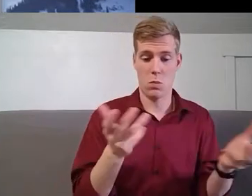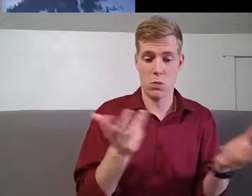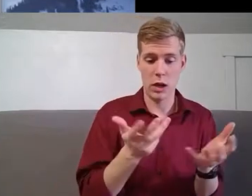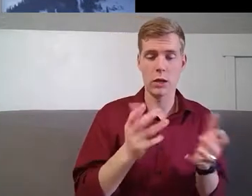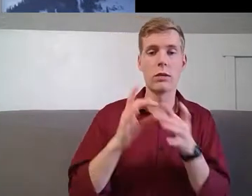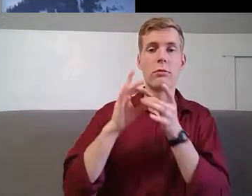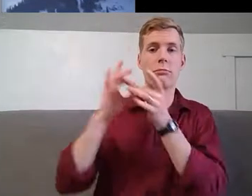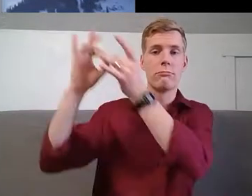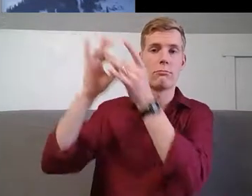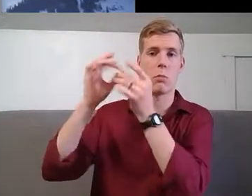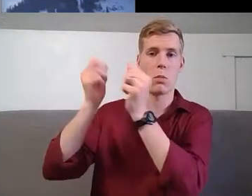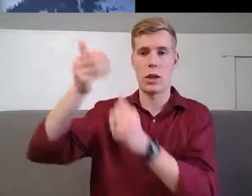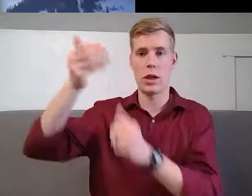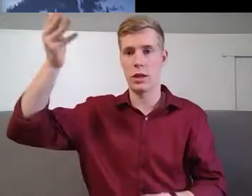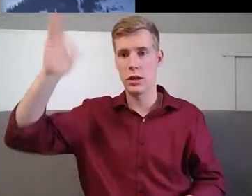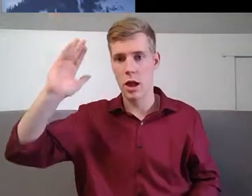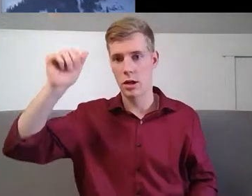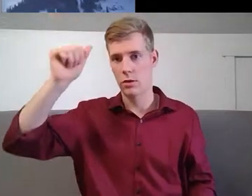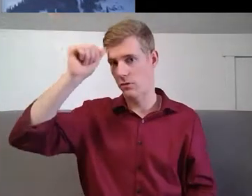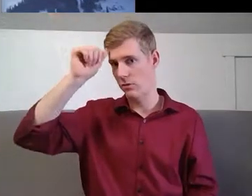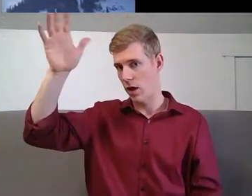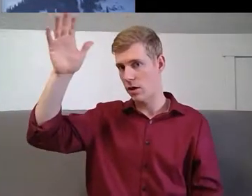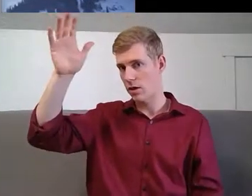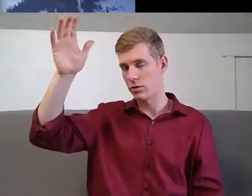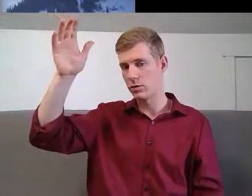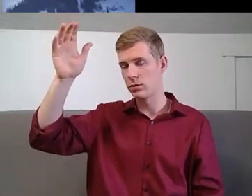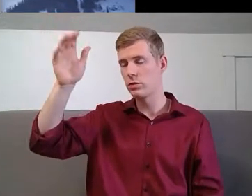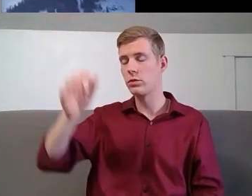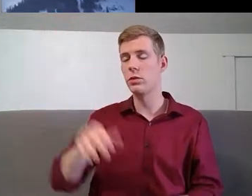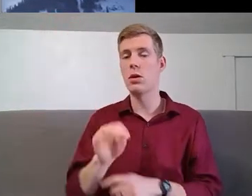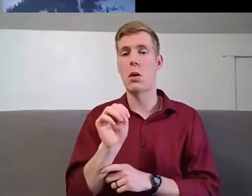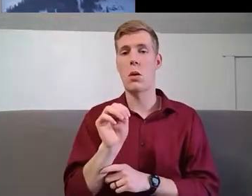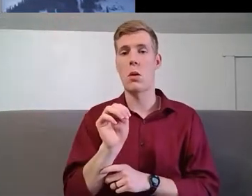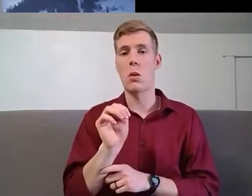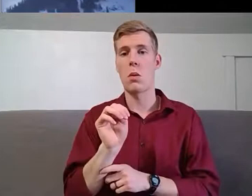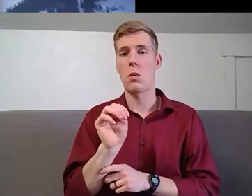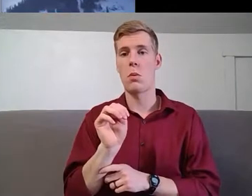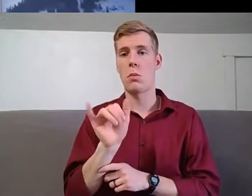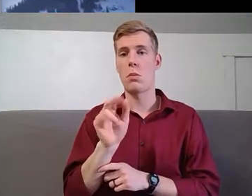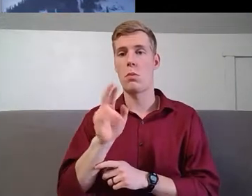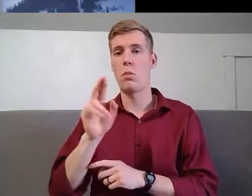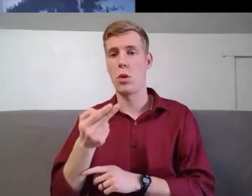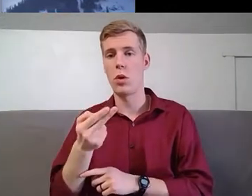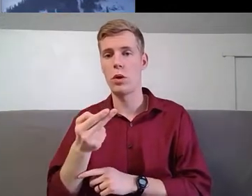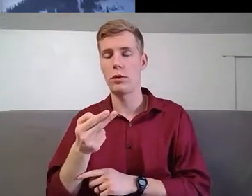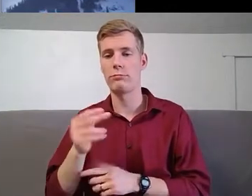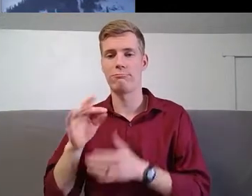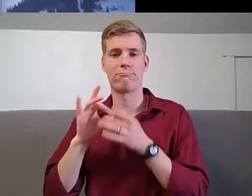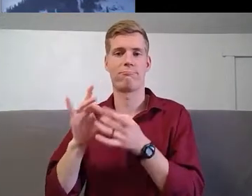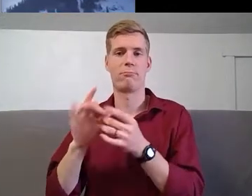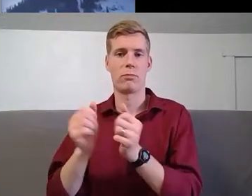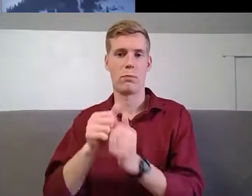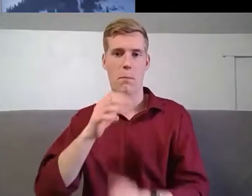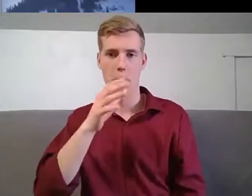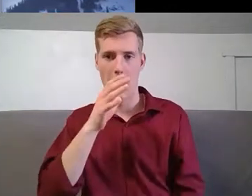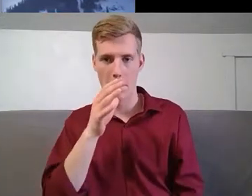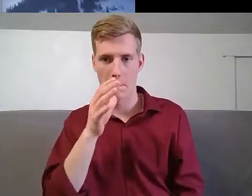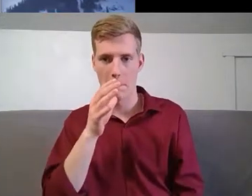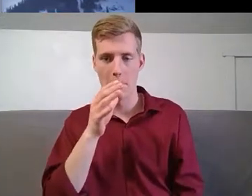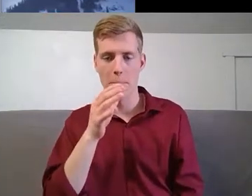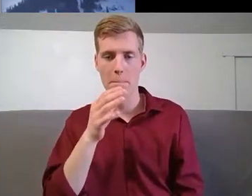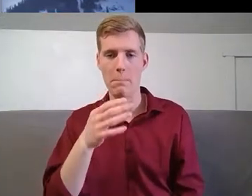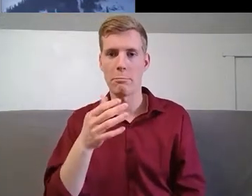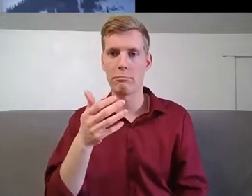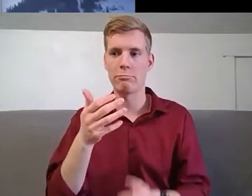to God and to the Father. Myrrh is connection to Mother and